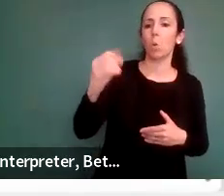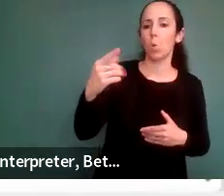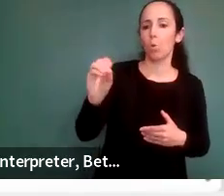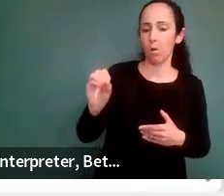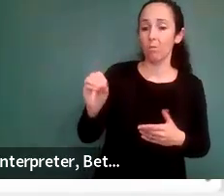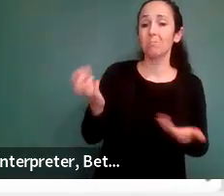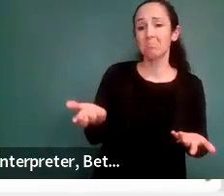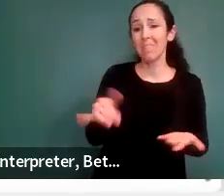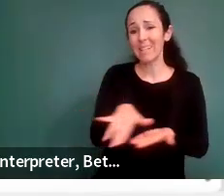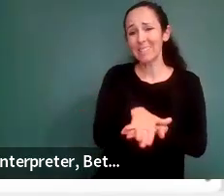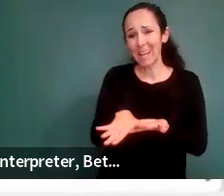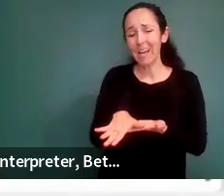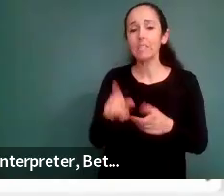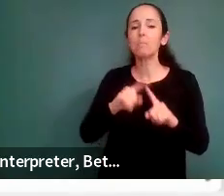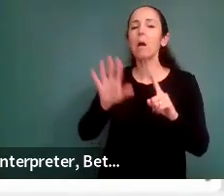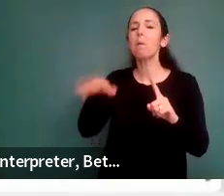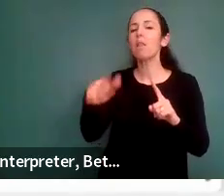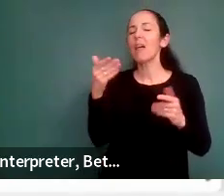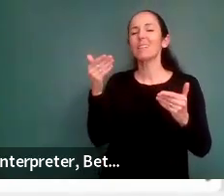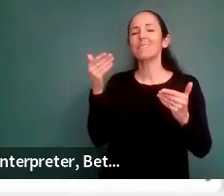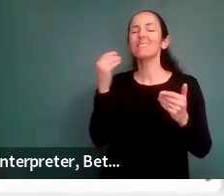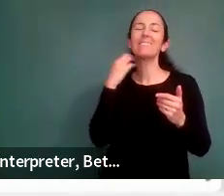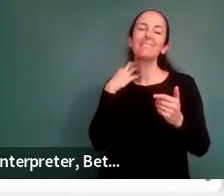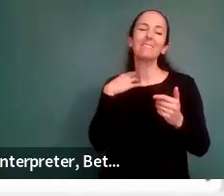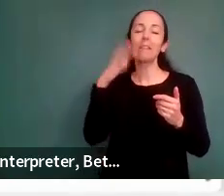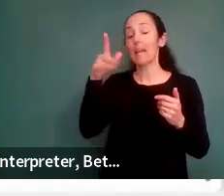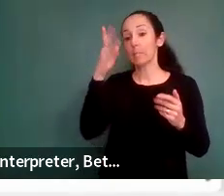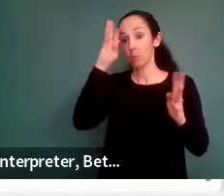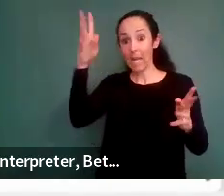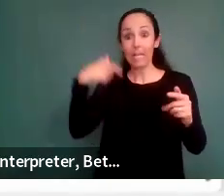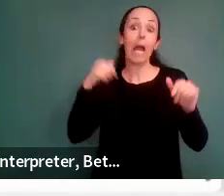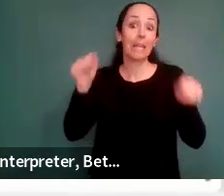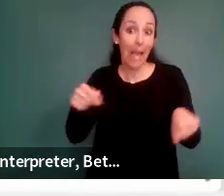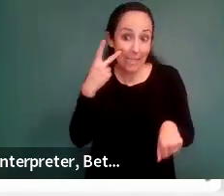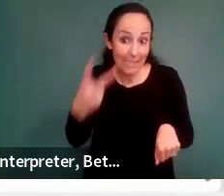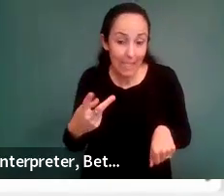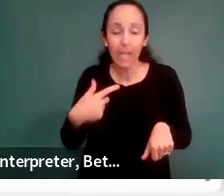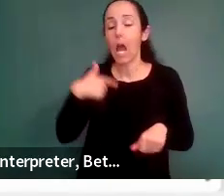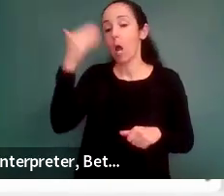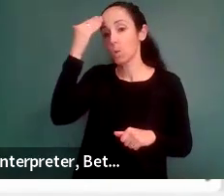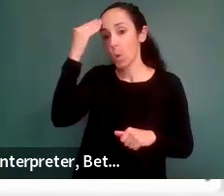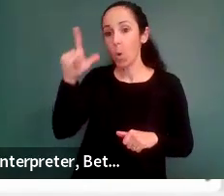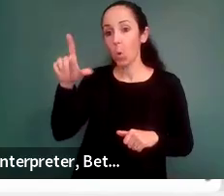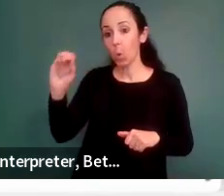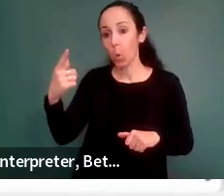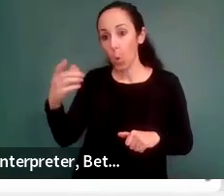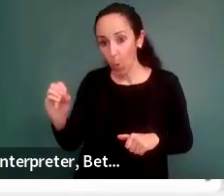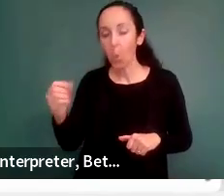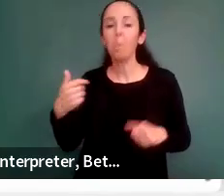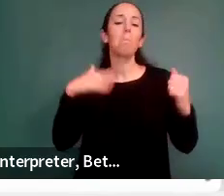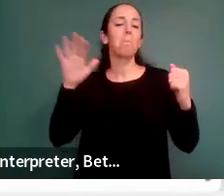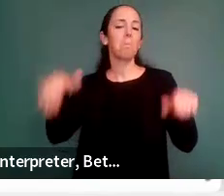But let's split the difference. Let's pretend that I can see and I know what this logo is, right? So I'm going to split the difference here. I'm going